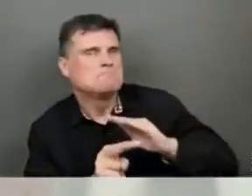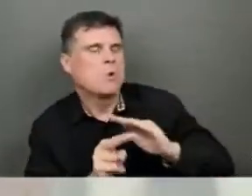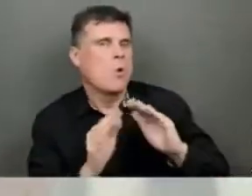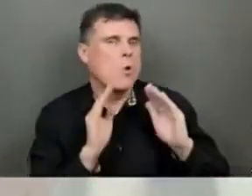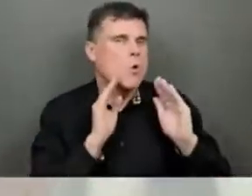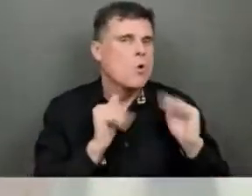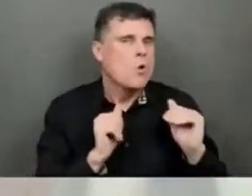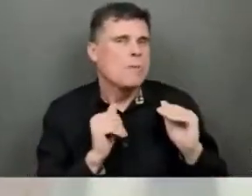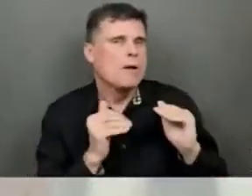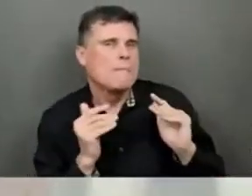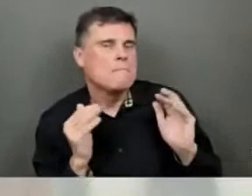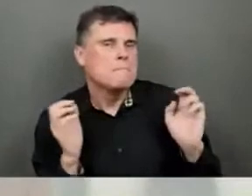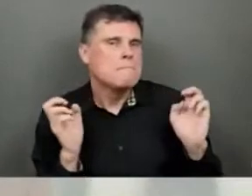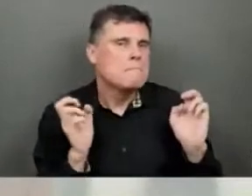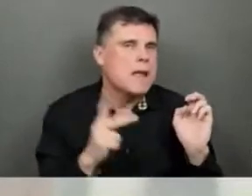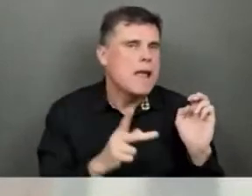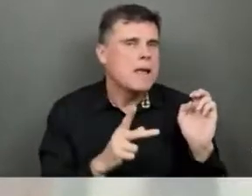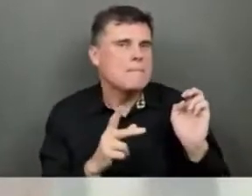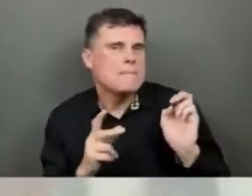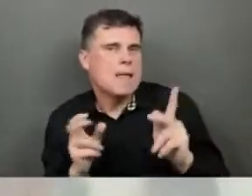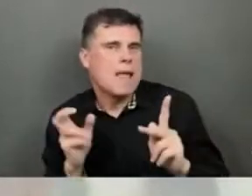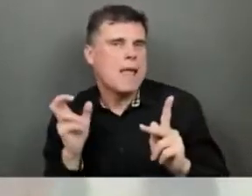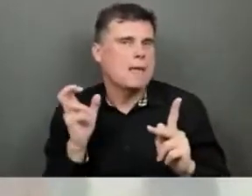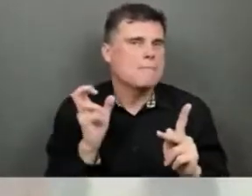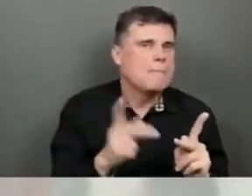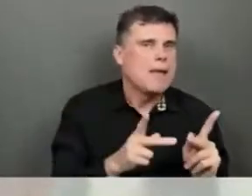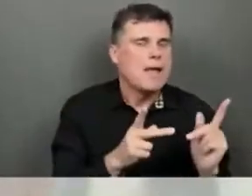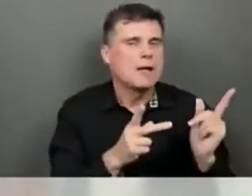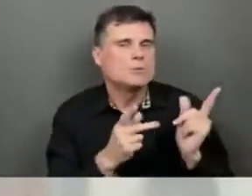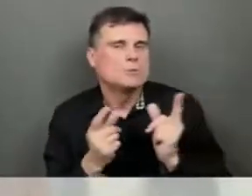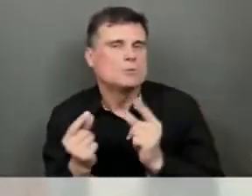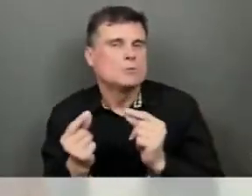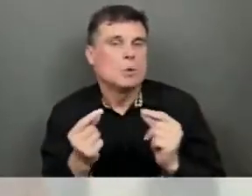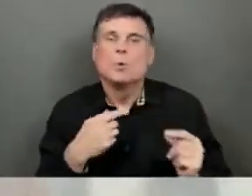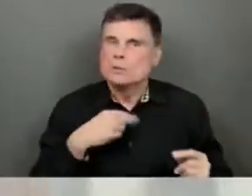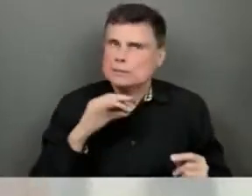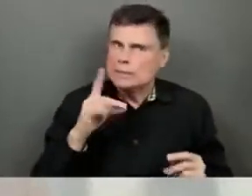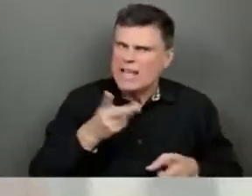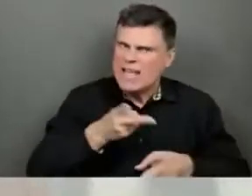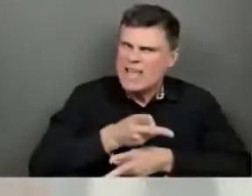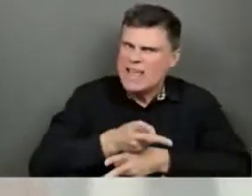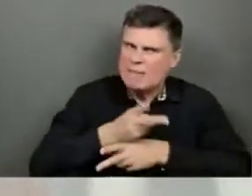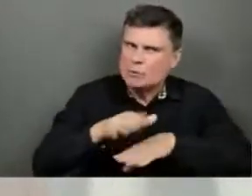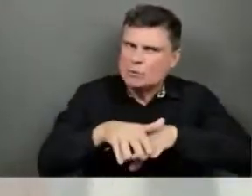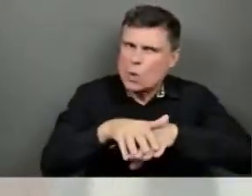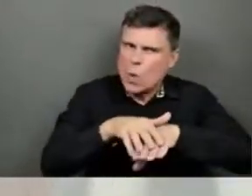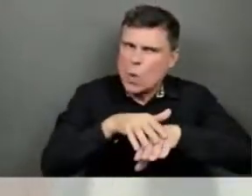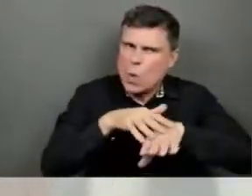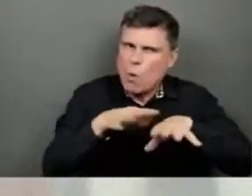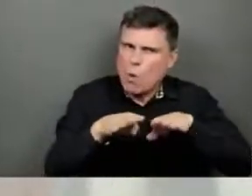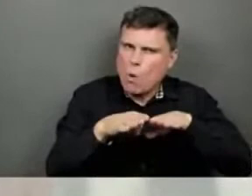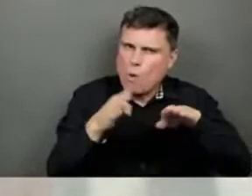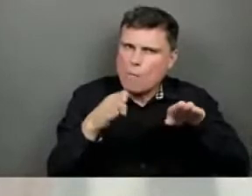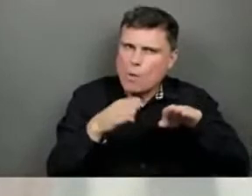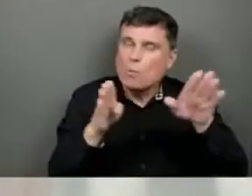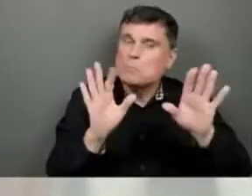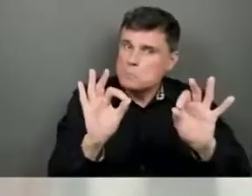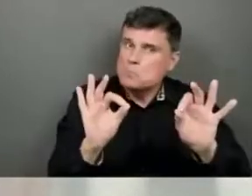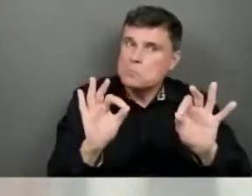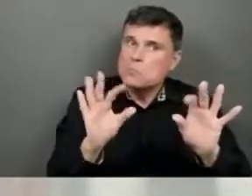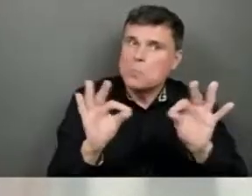back to more of the activities that we needed. And we took a cautious approach, and I think that was important, and I stand by